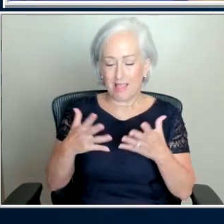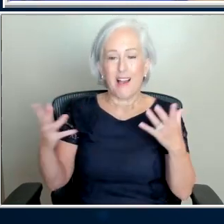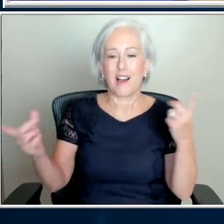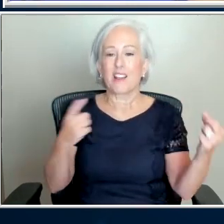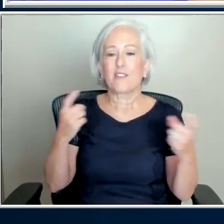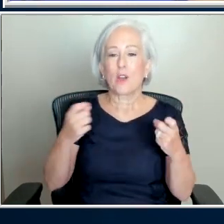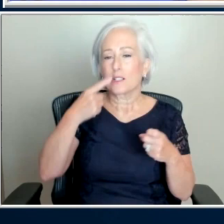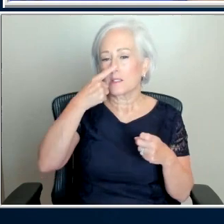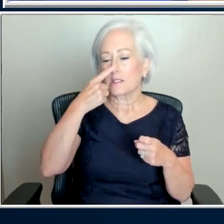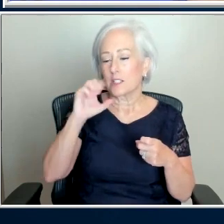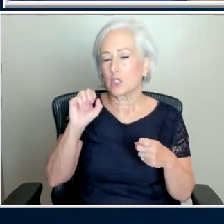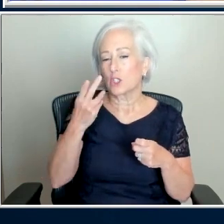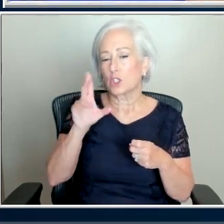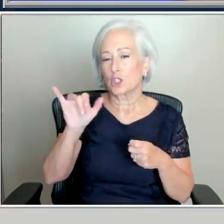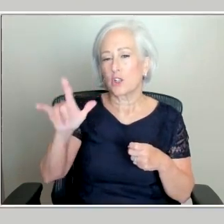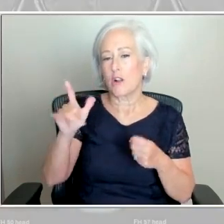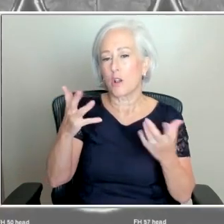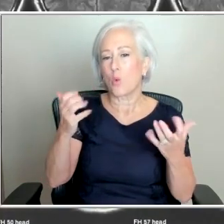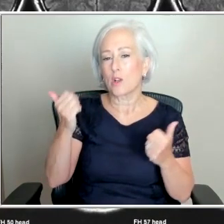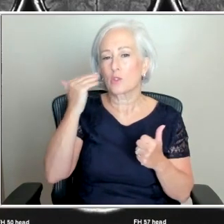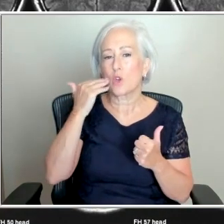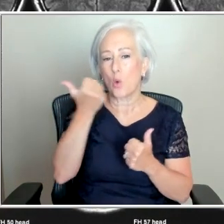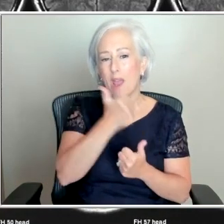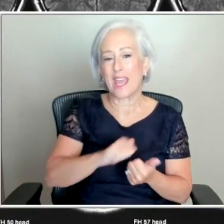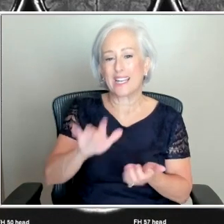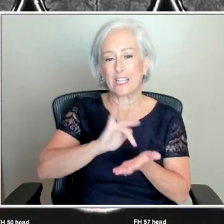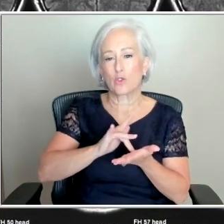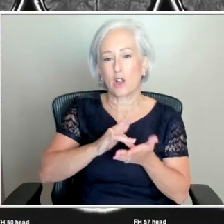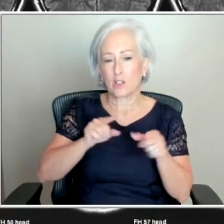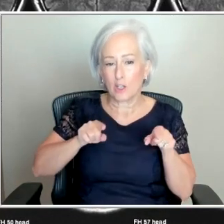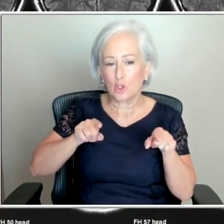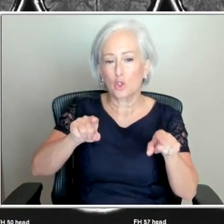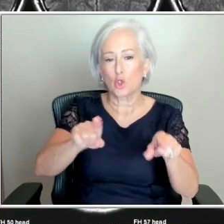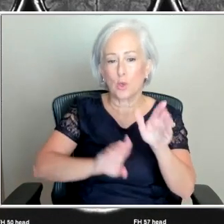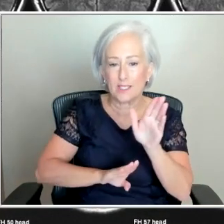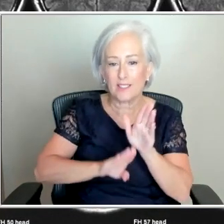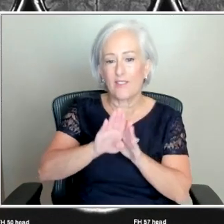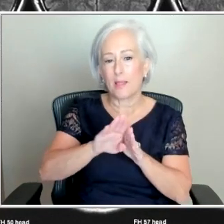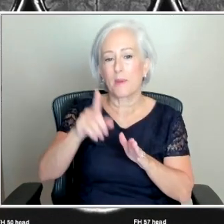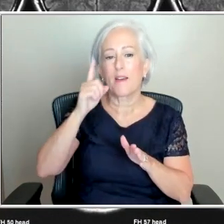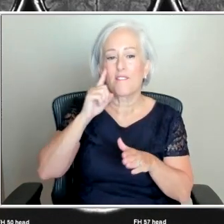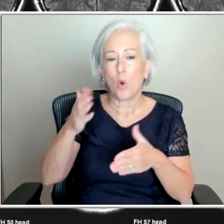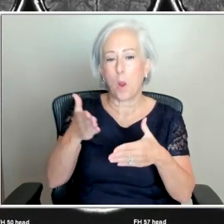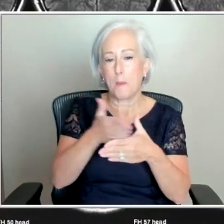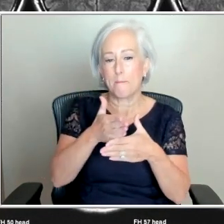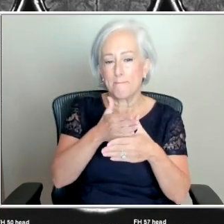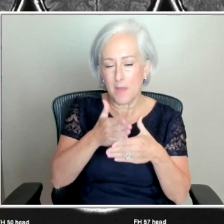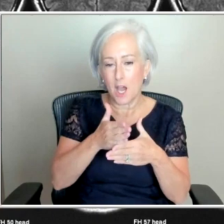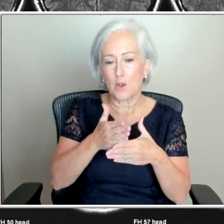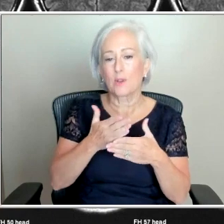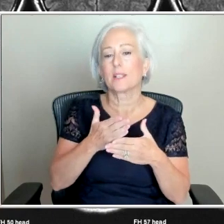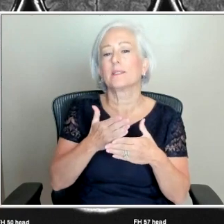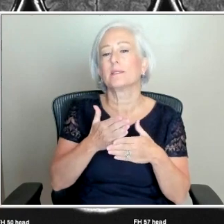to know if there's any drug in development for the treatment of moderate stage Alzheimer's disease.